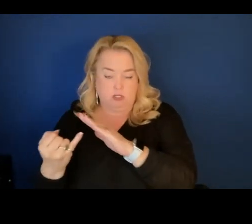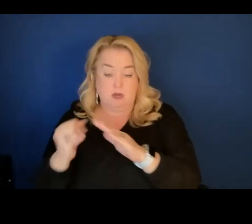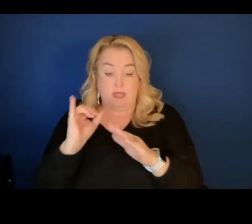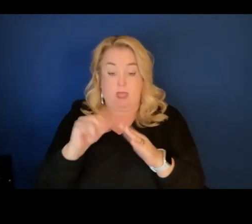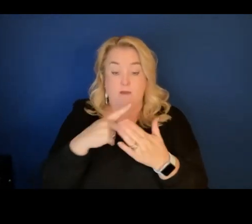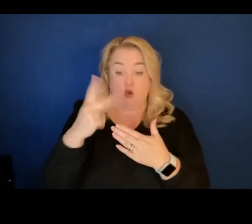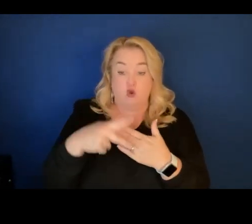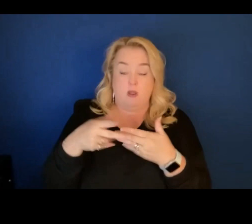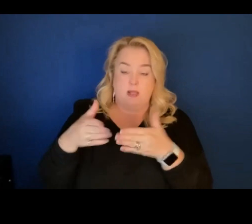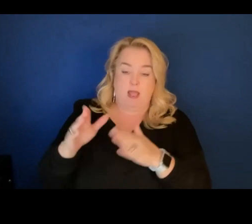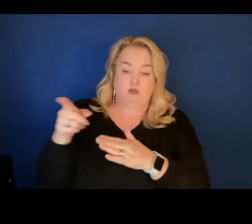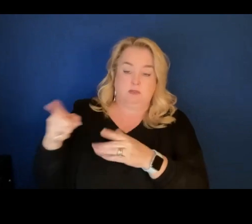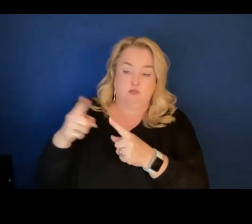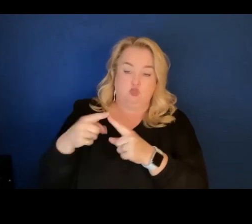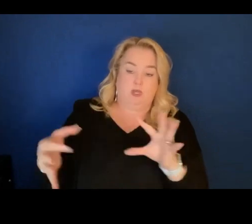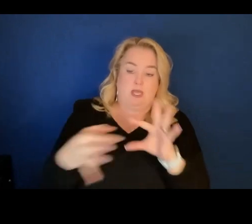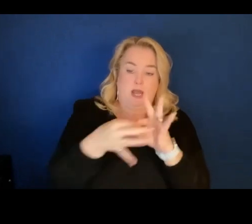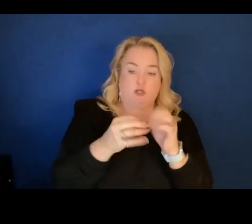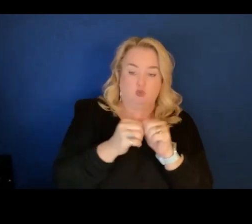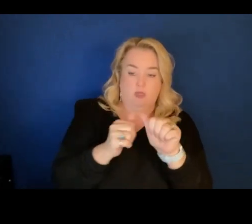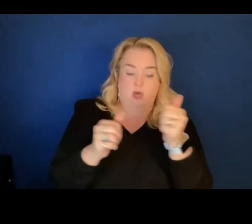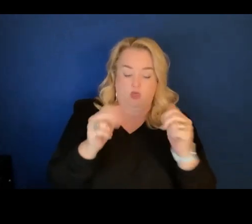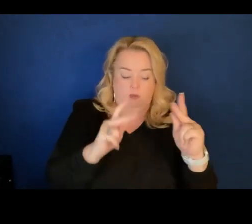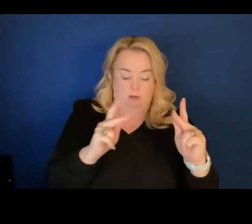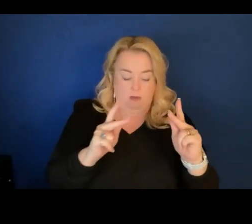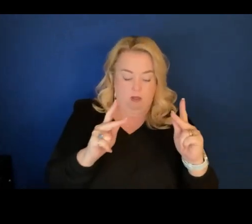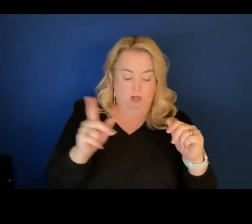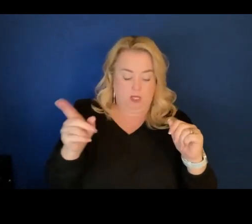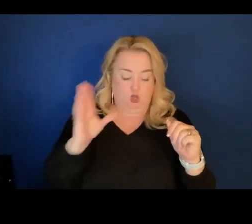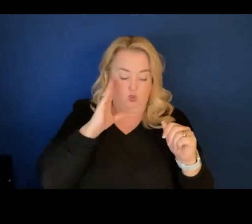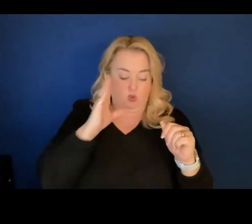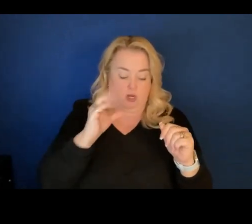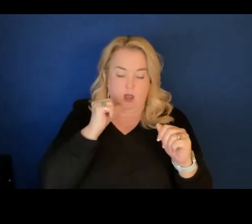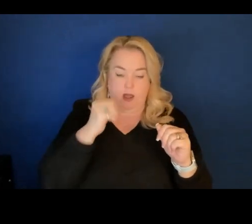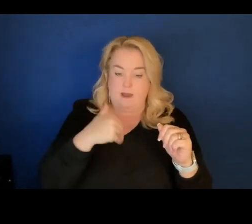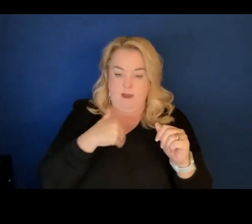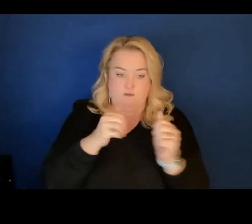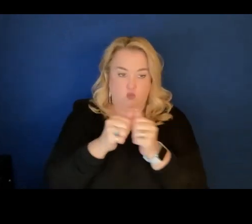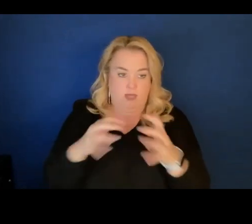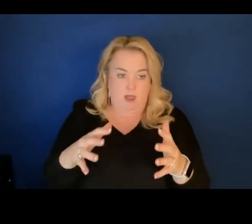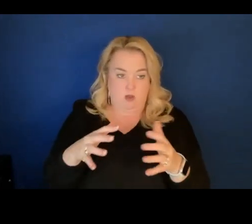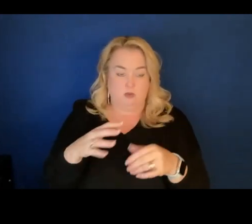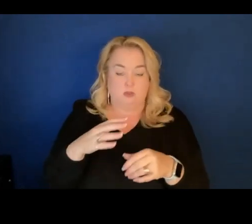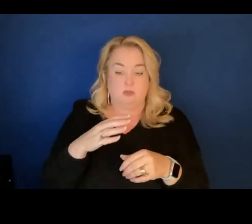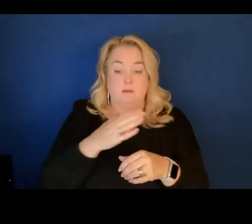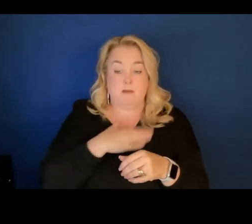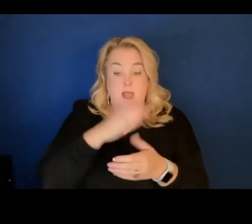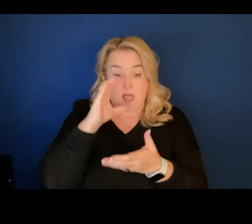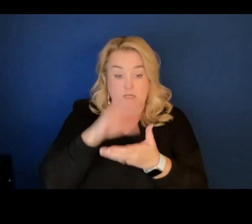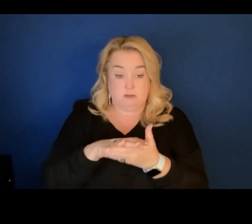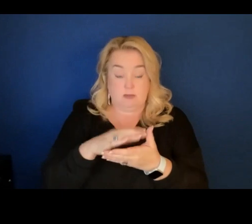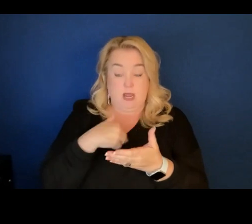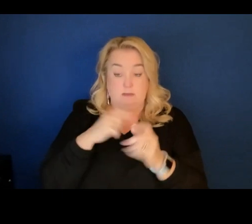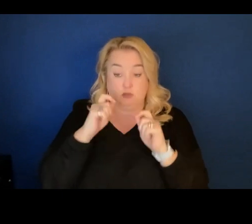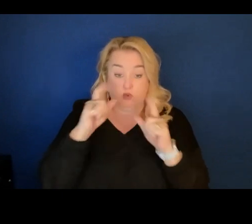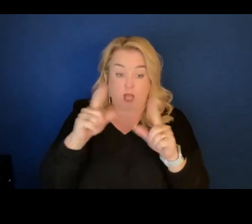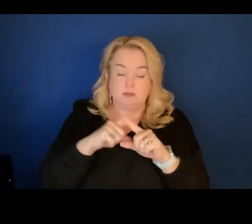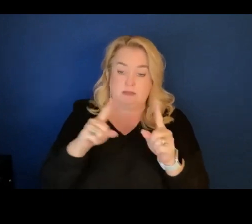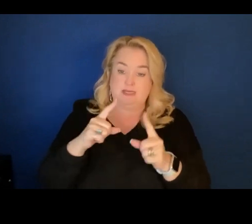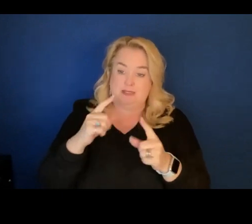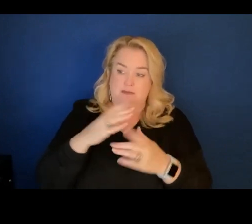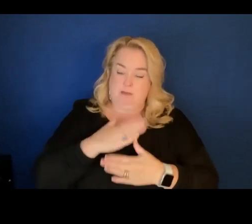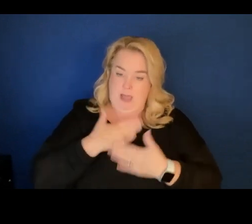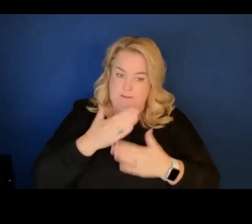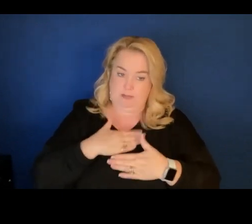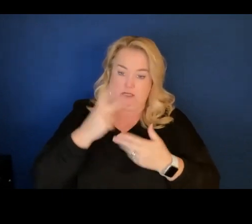him a chance to connect with others, something he wouldn't have without it. Knowing my husband, I'm frankly surprised but pleased to see the pleasure